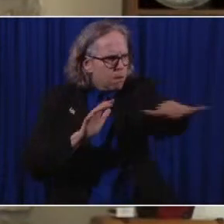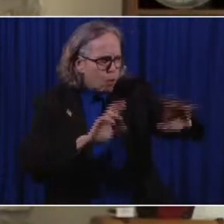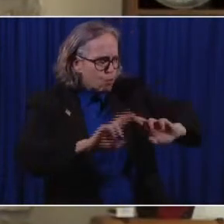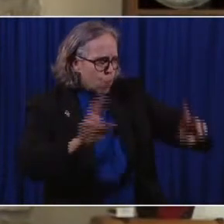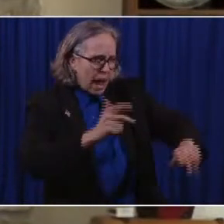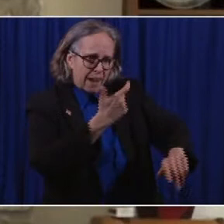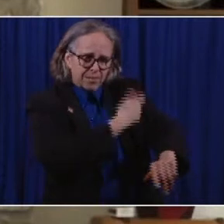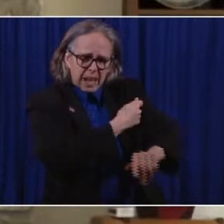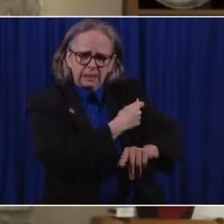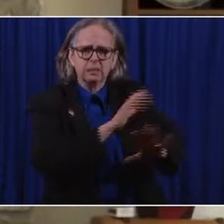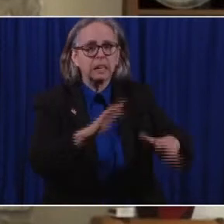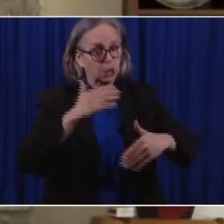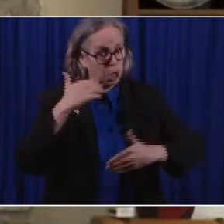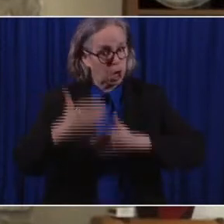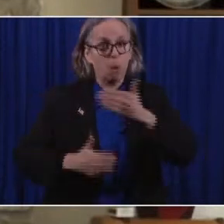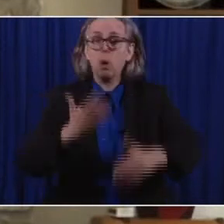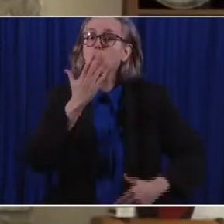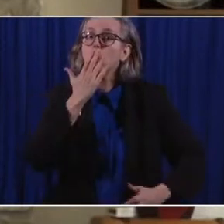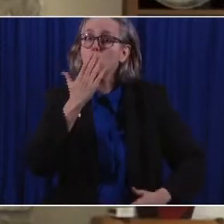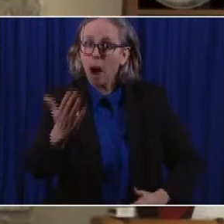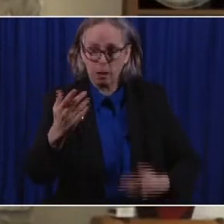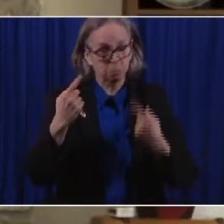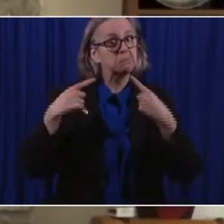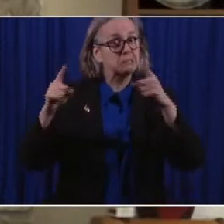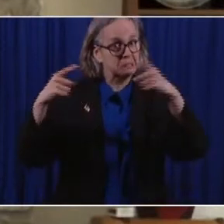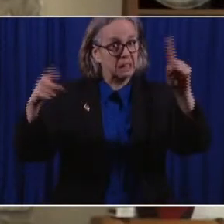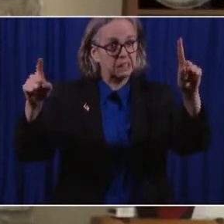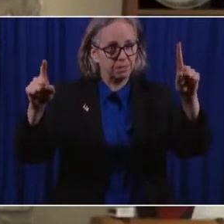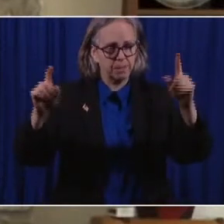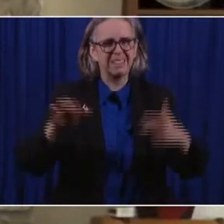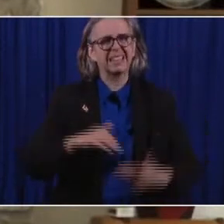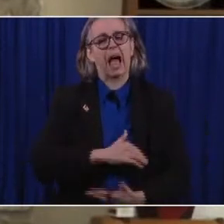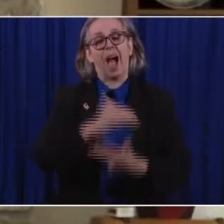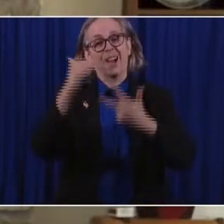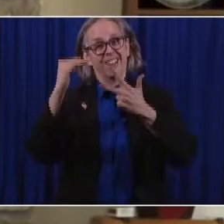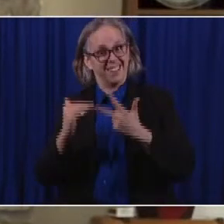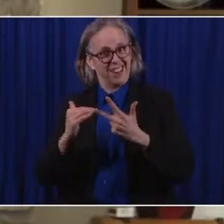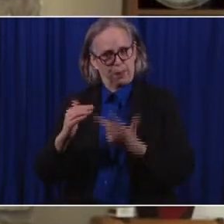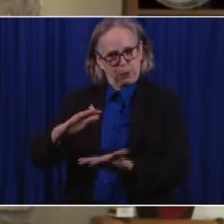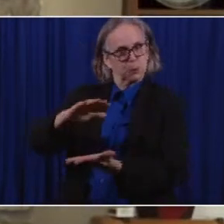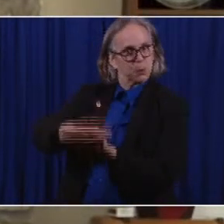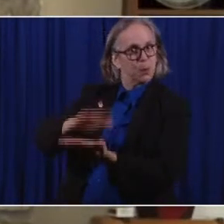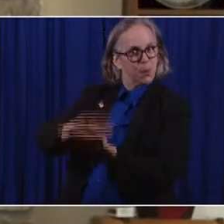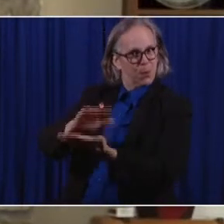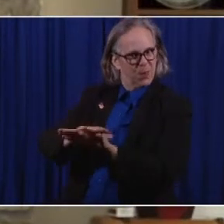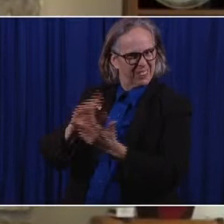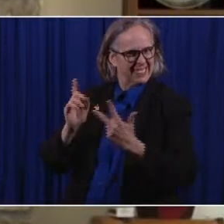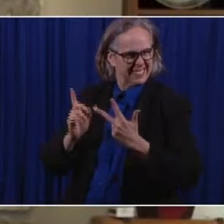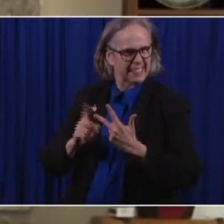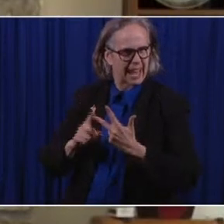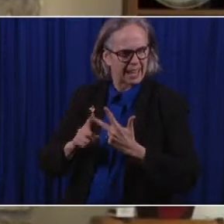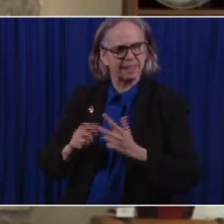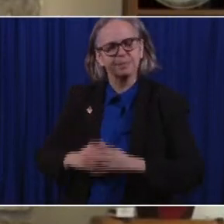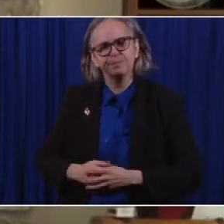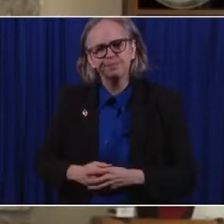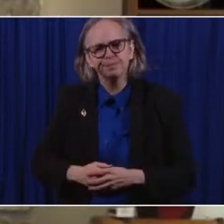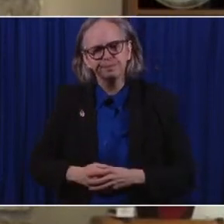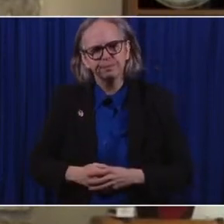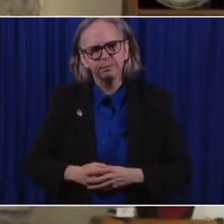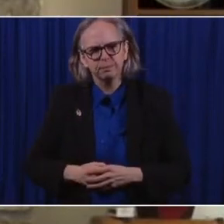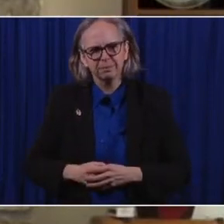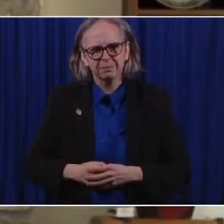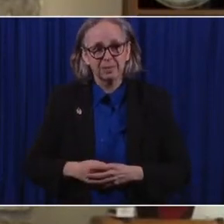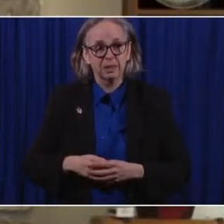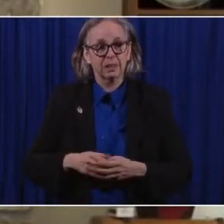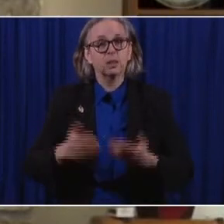health workers, getting kids back in school. We are today, just to give everyone an update,